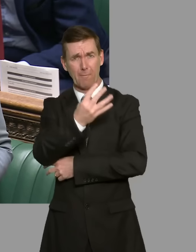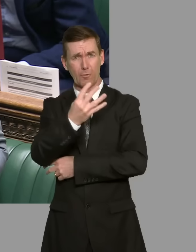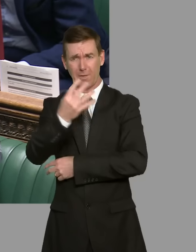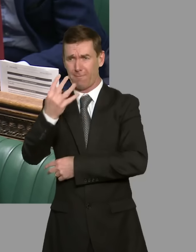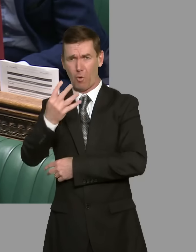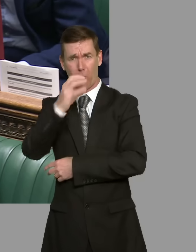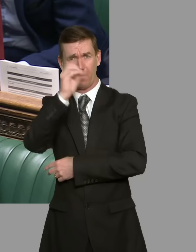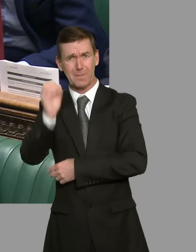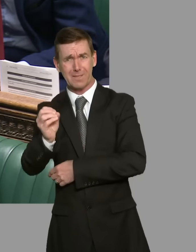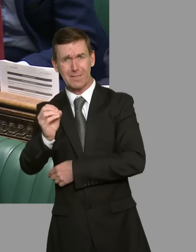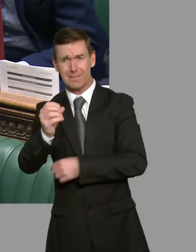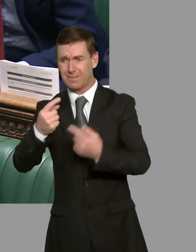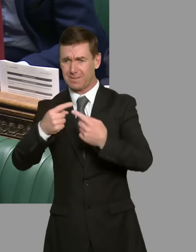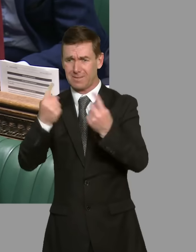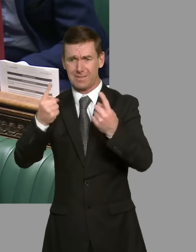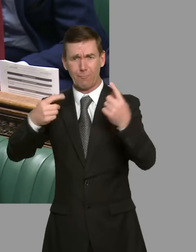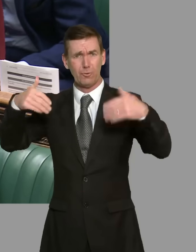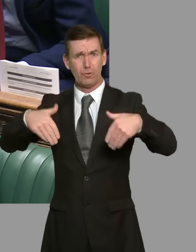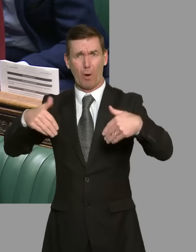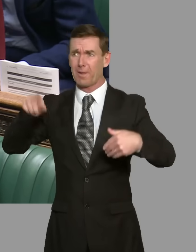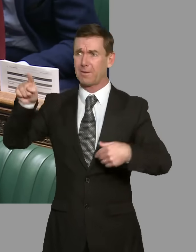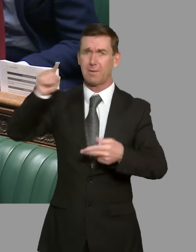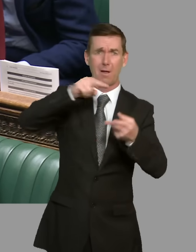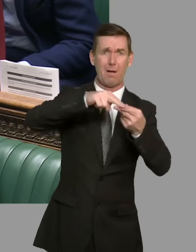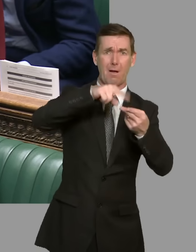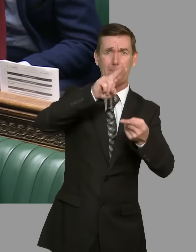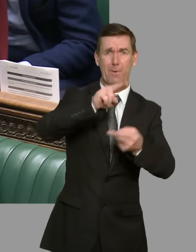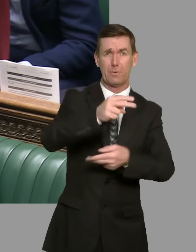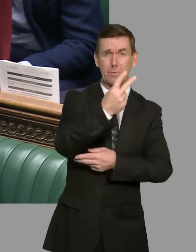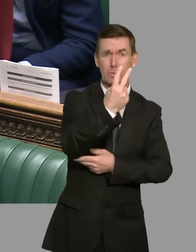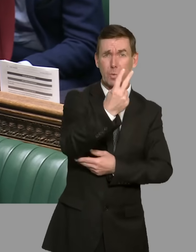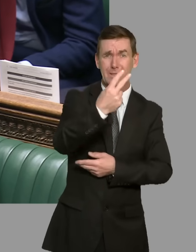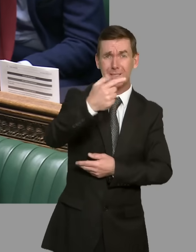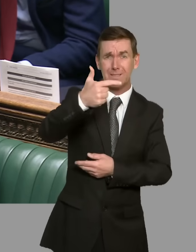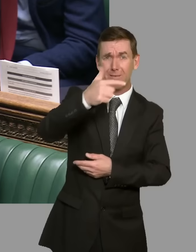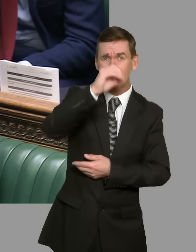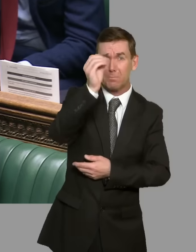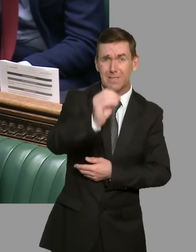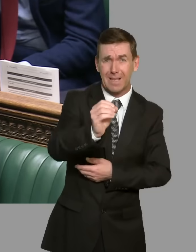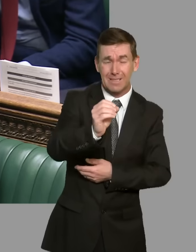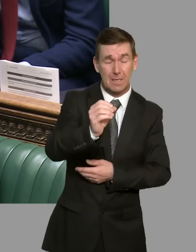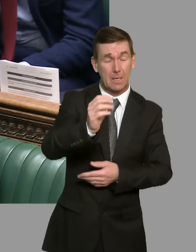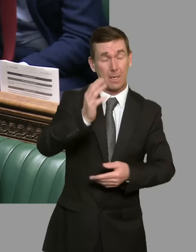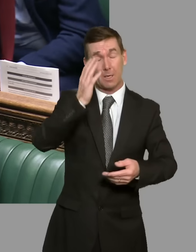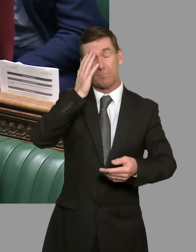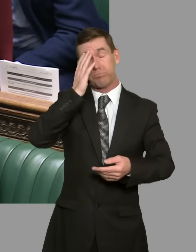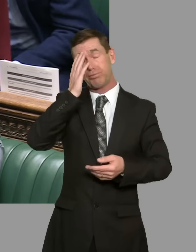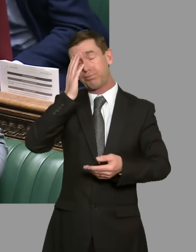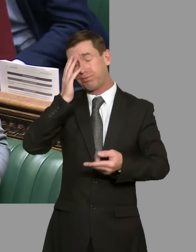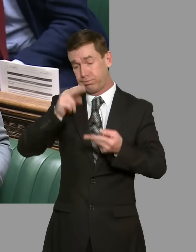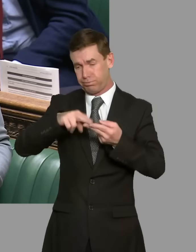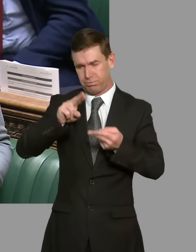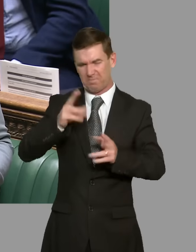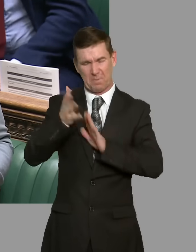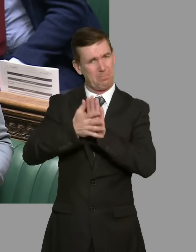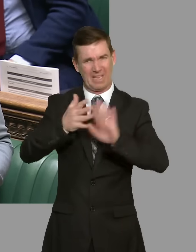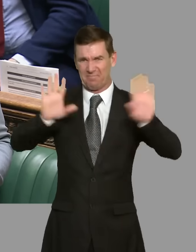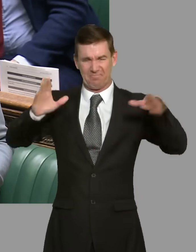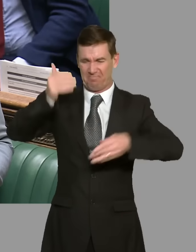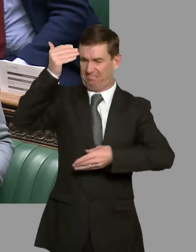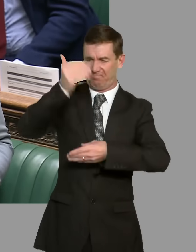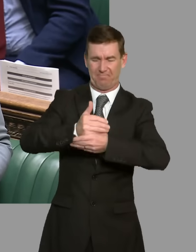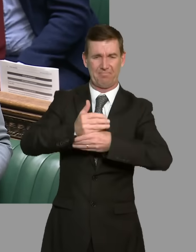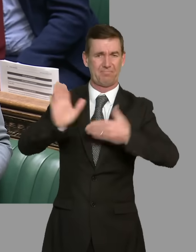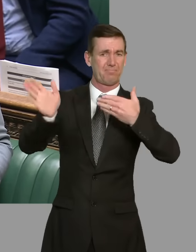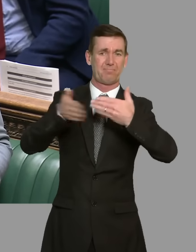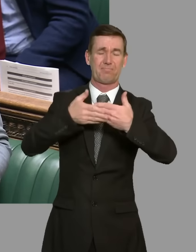27%. It will mean doors closing and trade ceasing. They just can't do it. So could the Prime Minister urgently